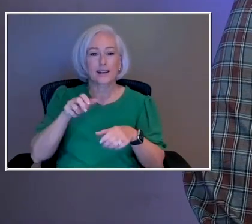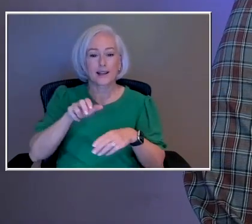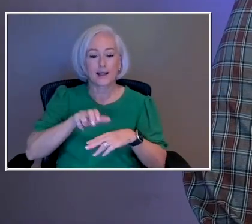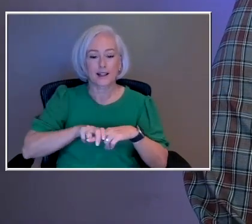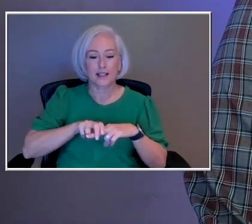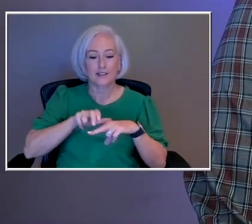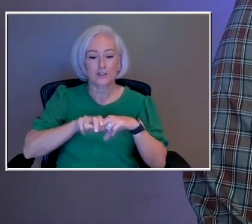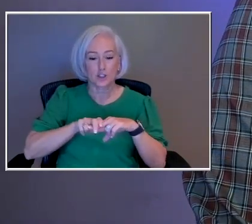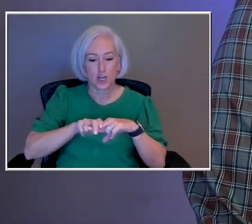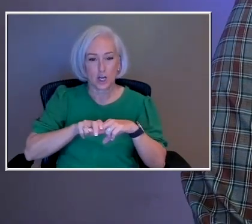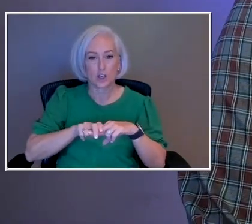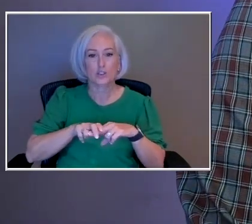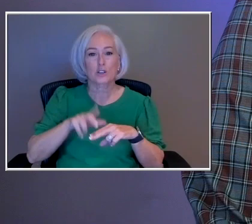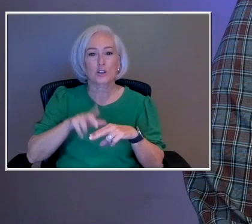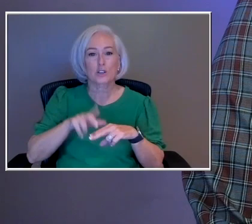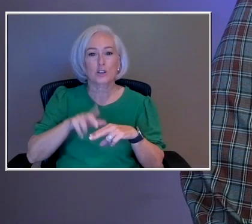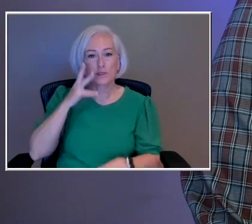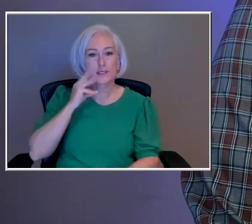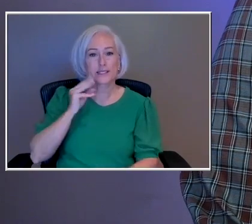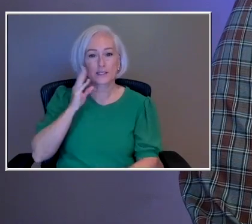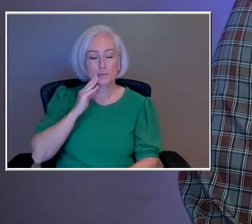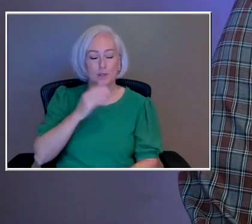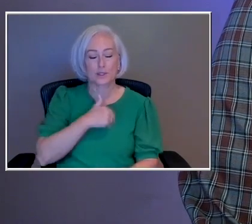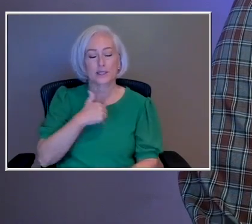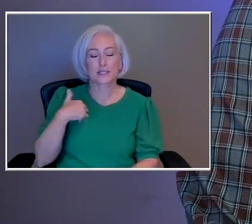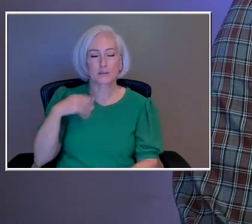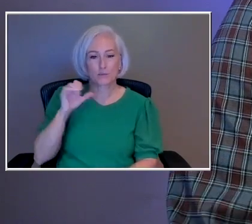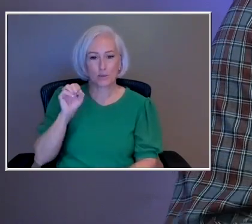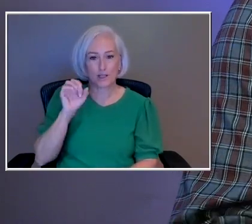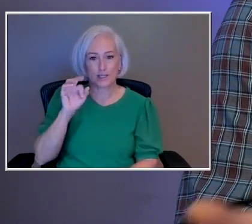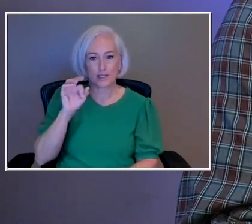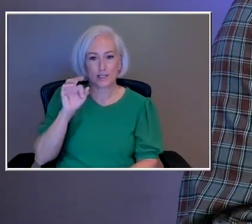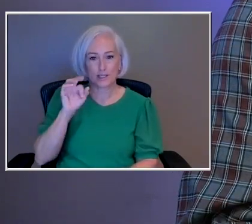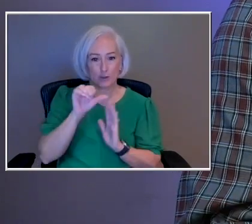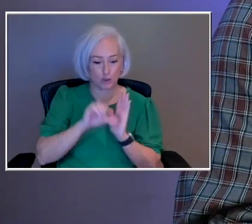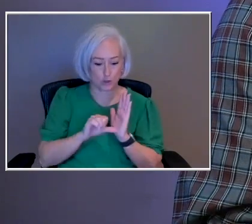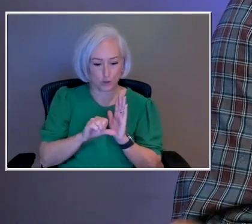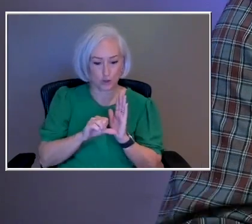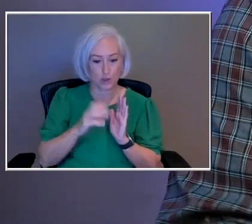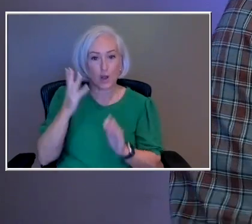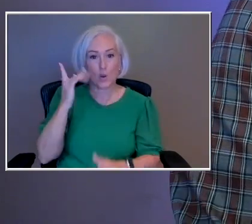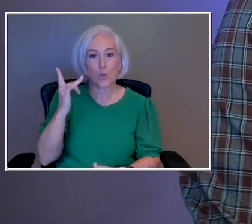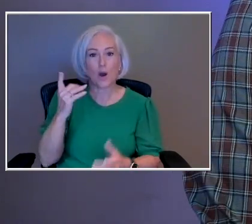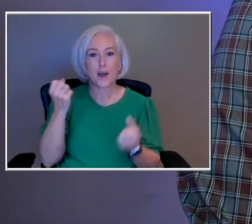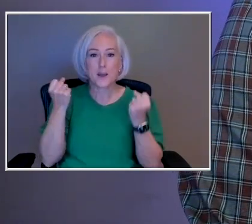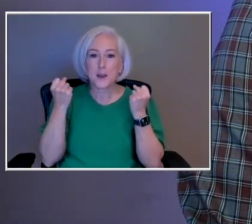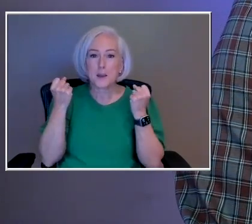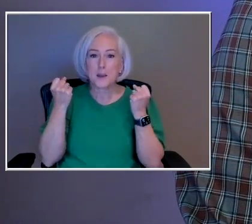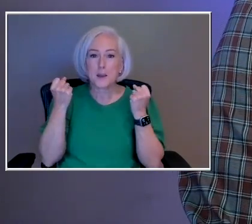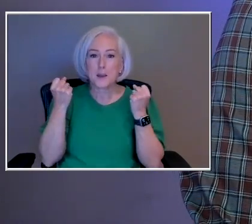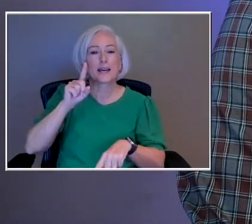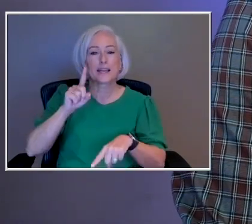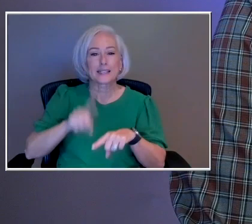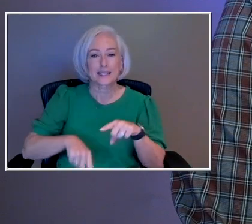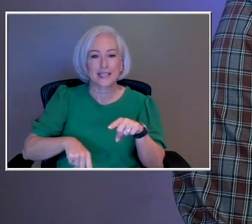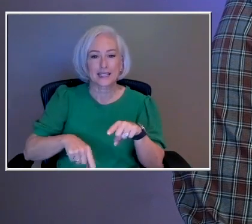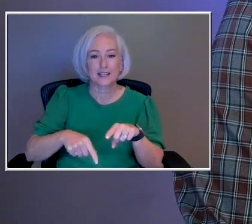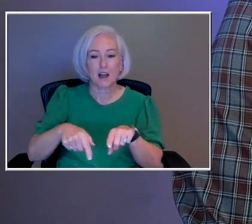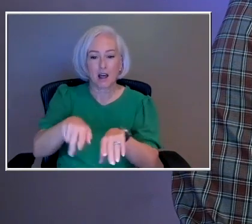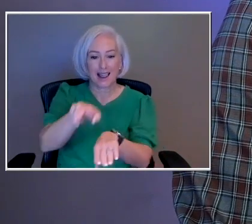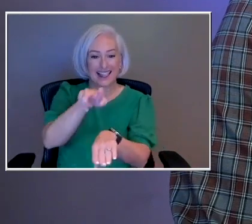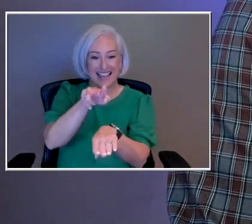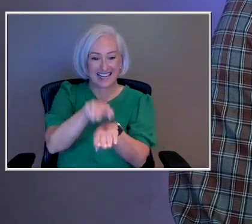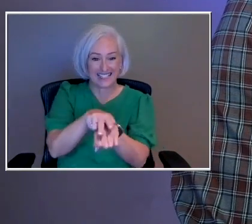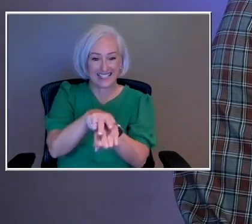breast cancer. After surgery, a lot of them cannot lay flat, and so Peace Out Cancer